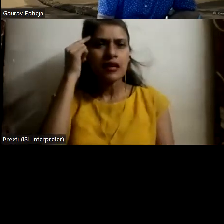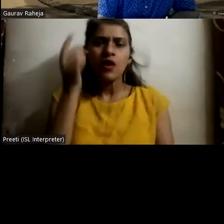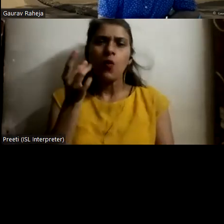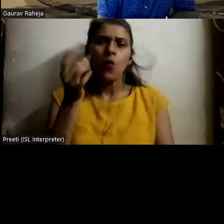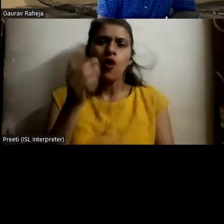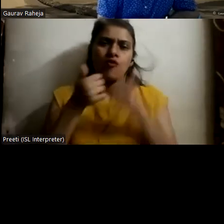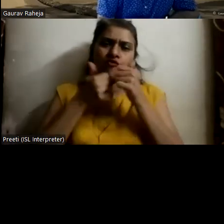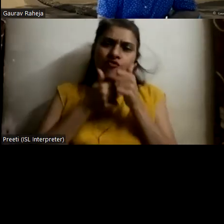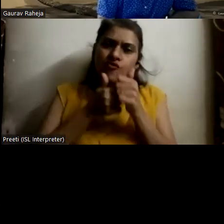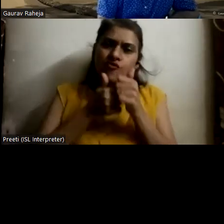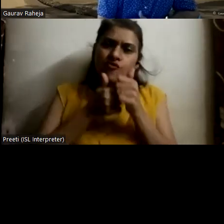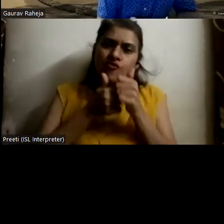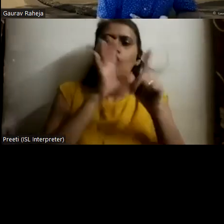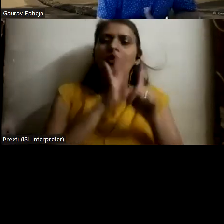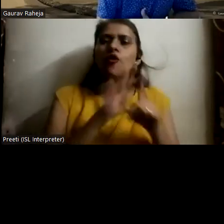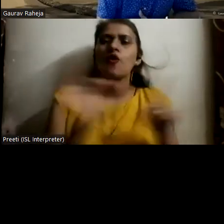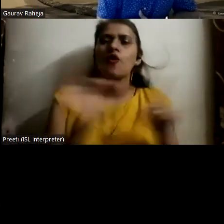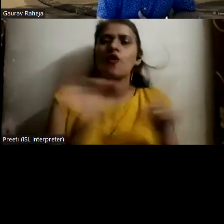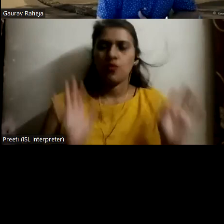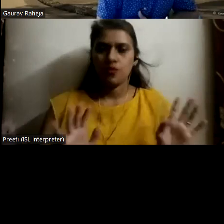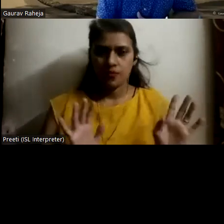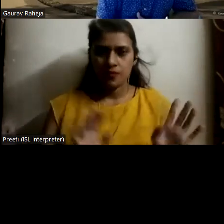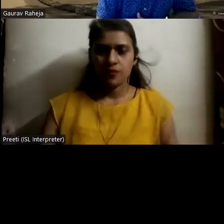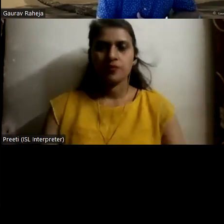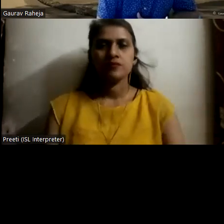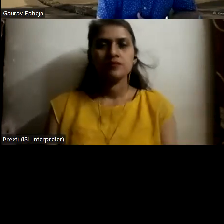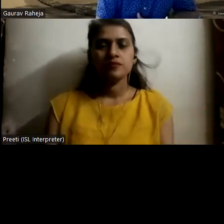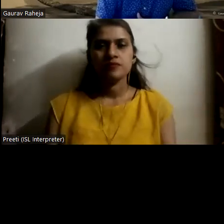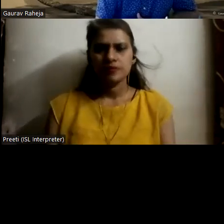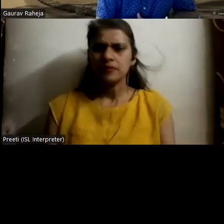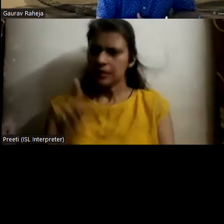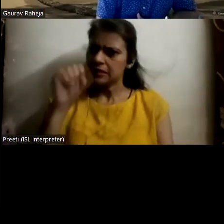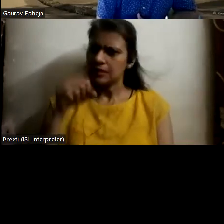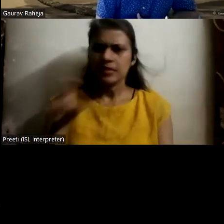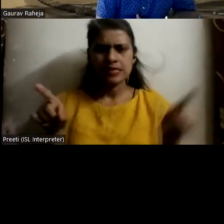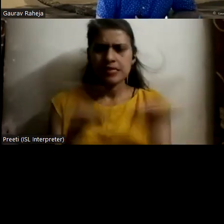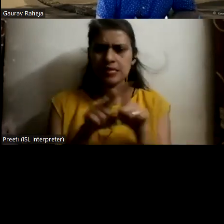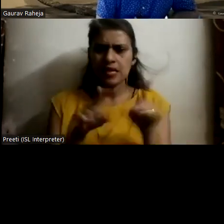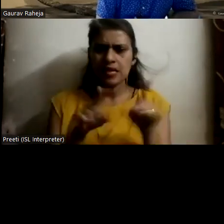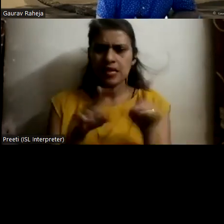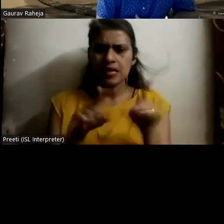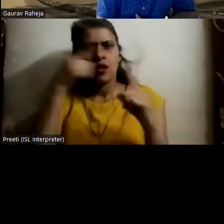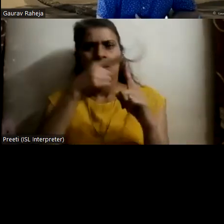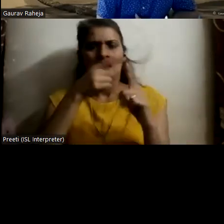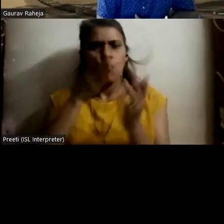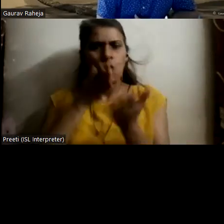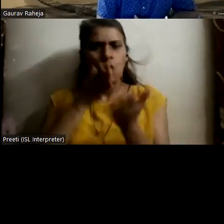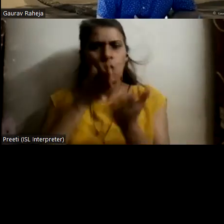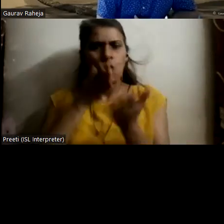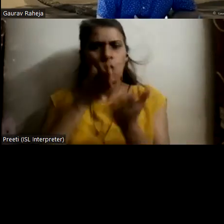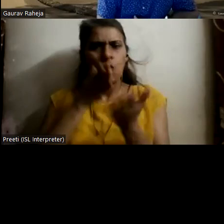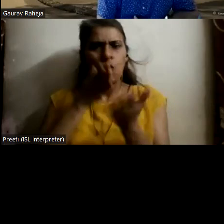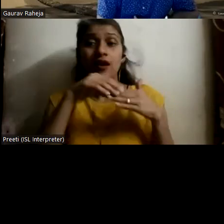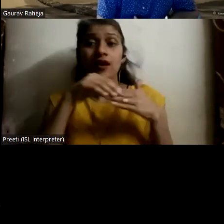Reasonable accommodation is also, in that sense, is an approach, is a way, but it is guided by,